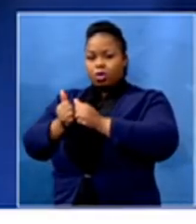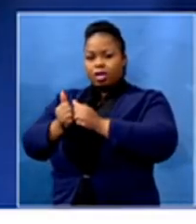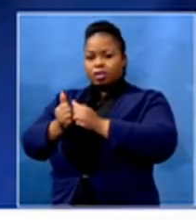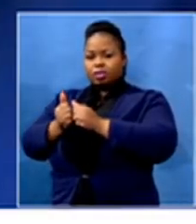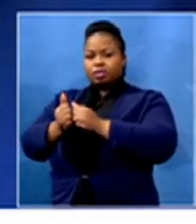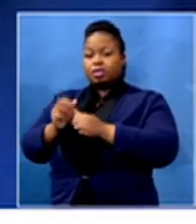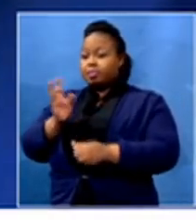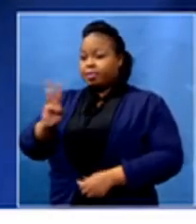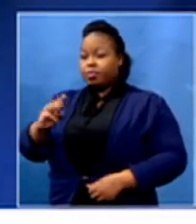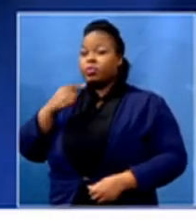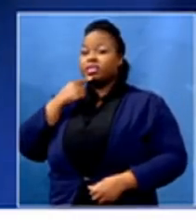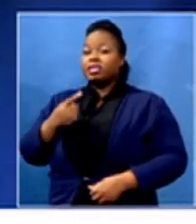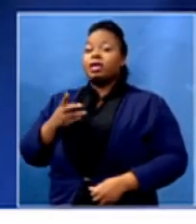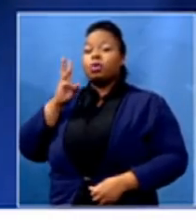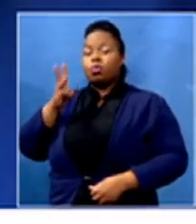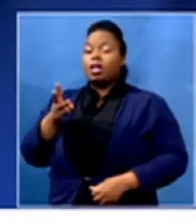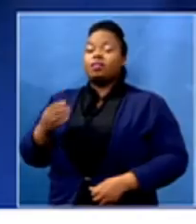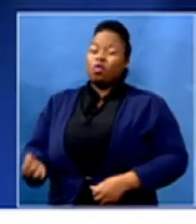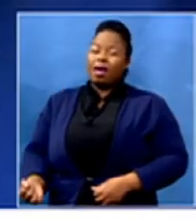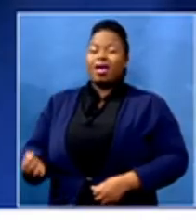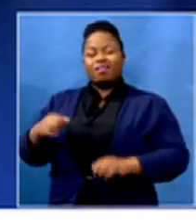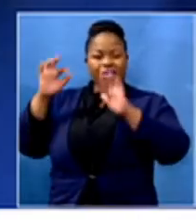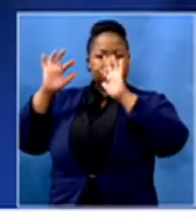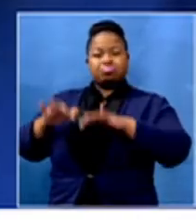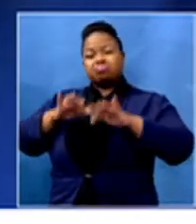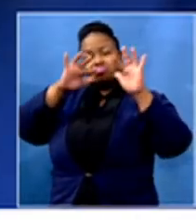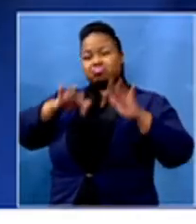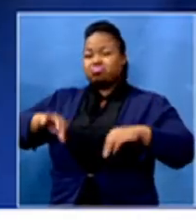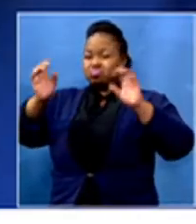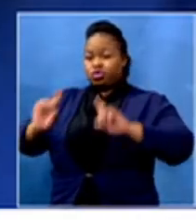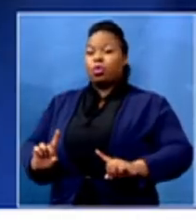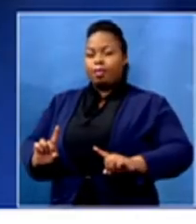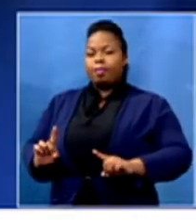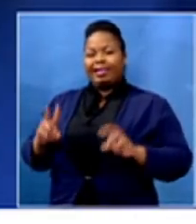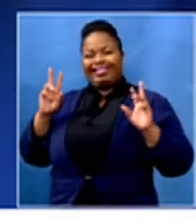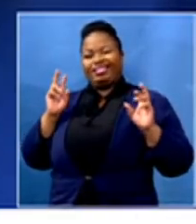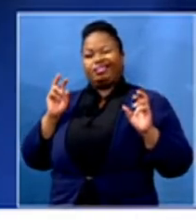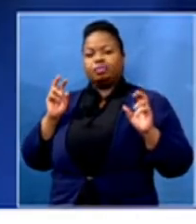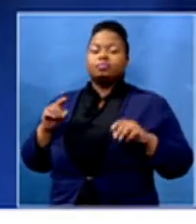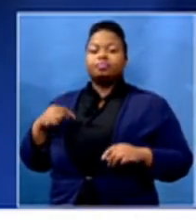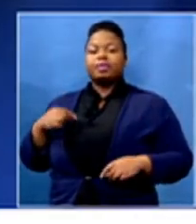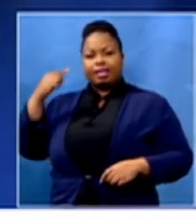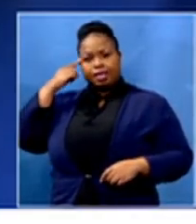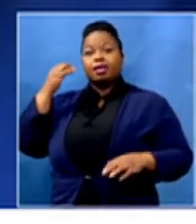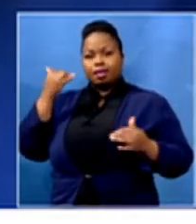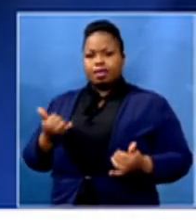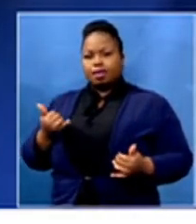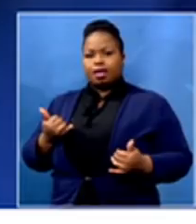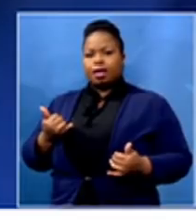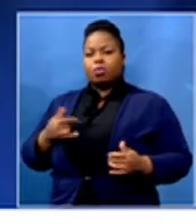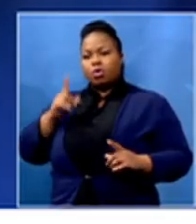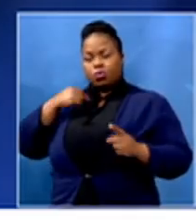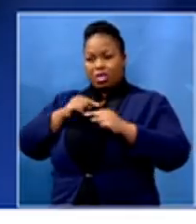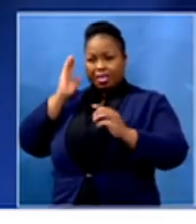a heavy storm. I think we must say that at this point, we are actually driving right into